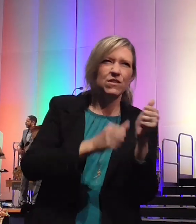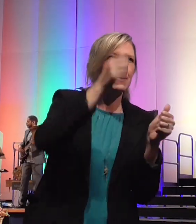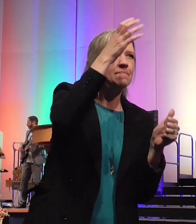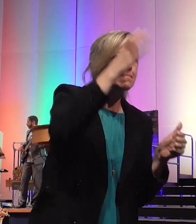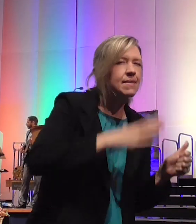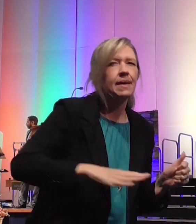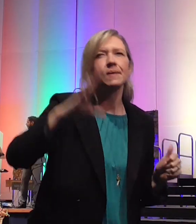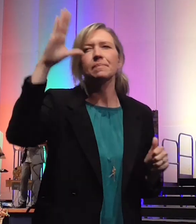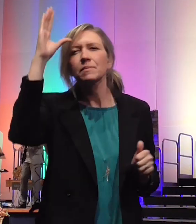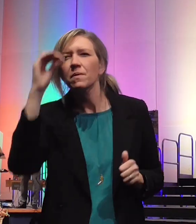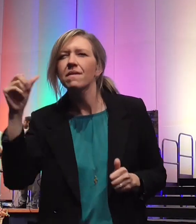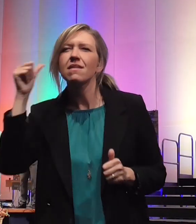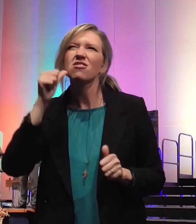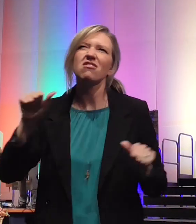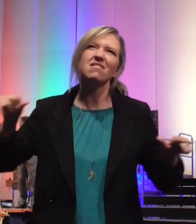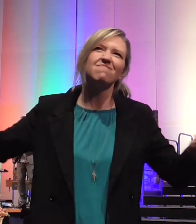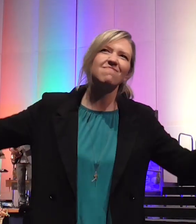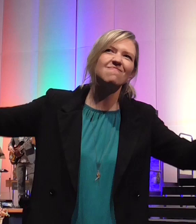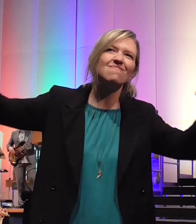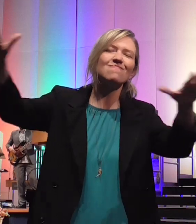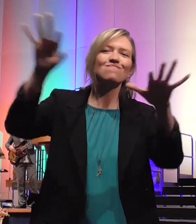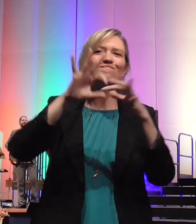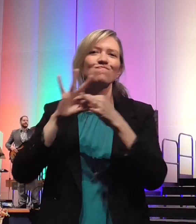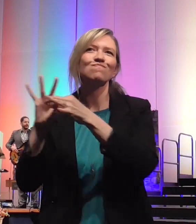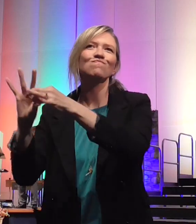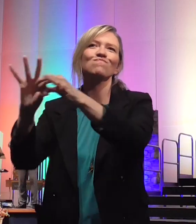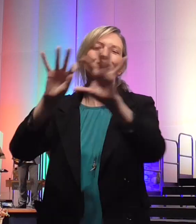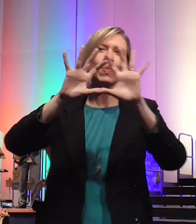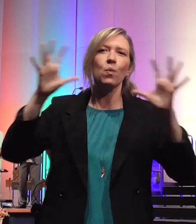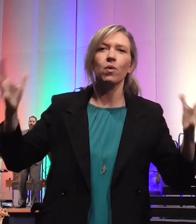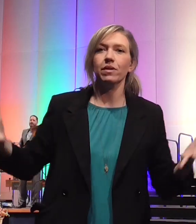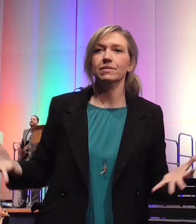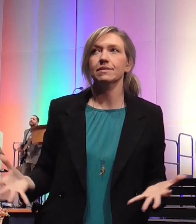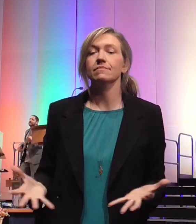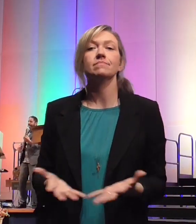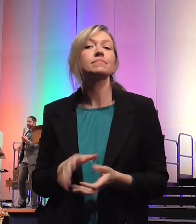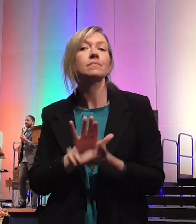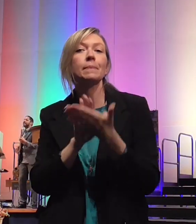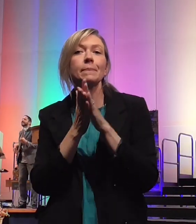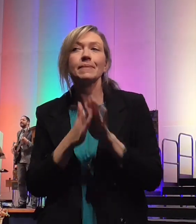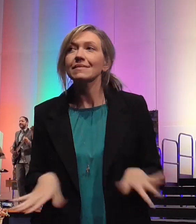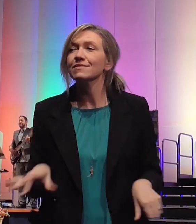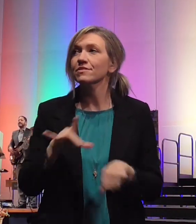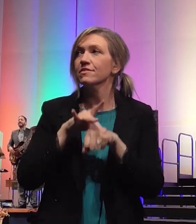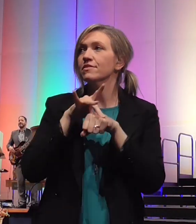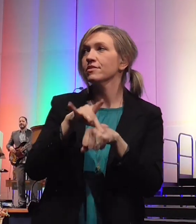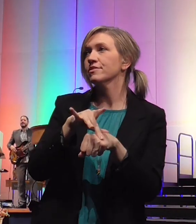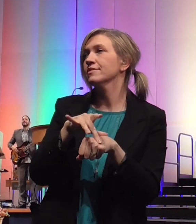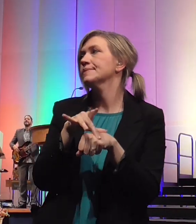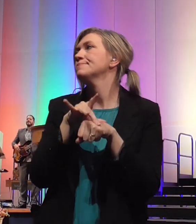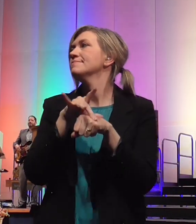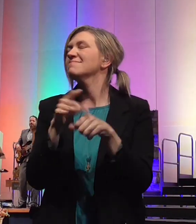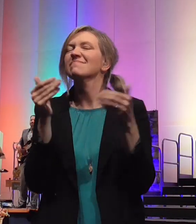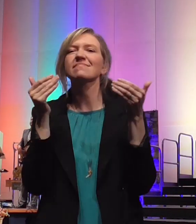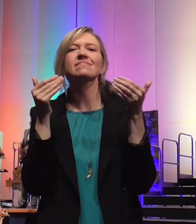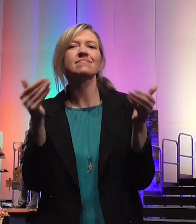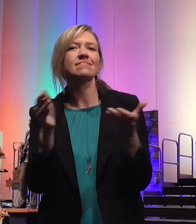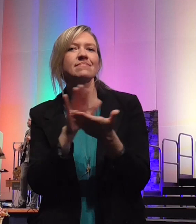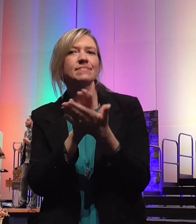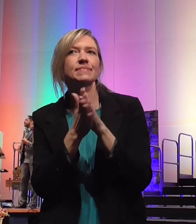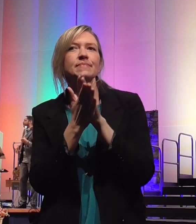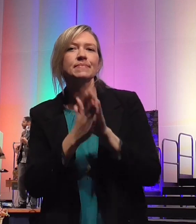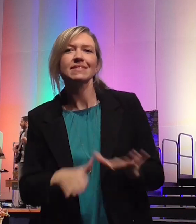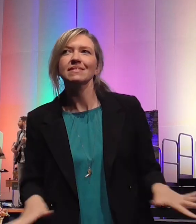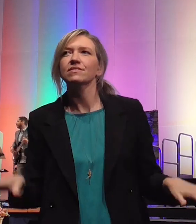Every man, boy, and girl, woman across the world. Let there be peace on earth, peace on